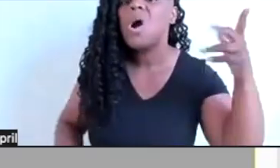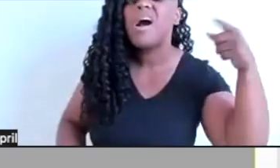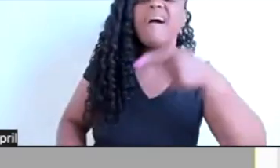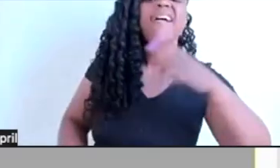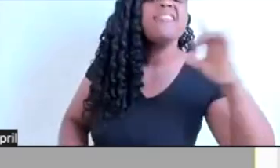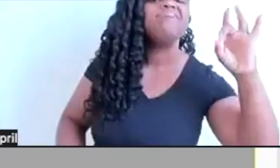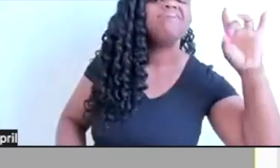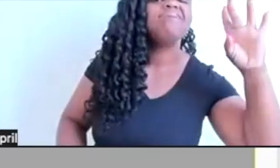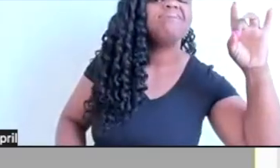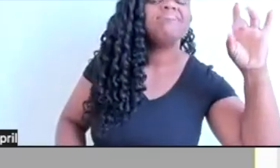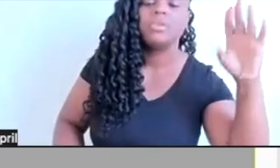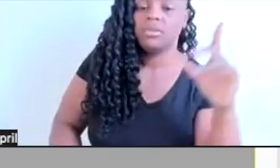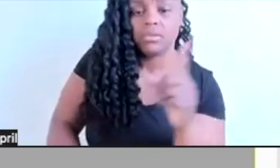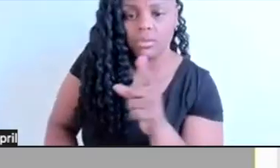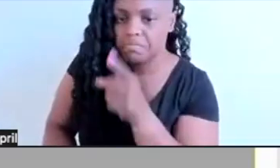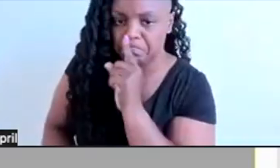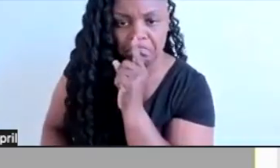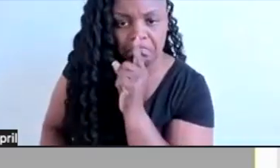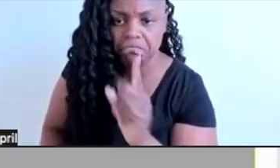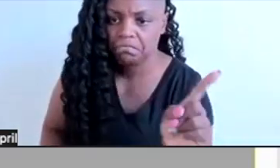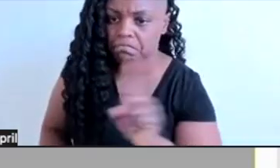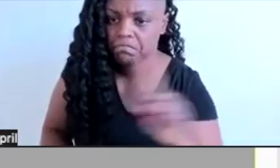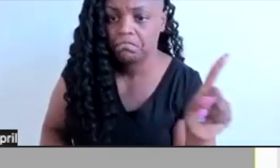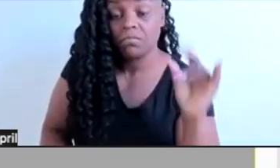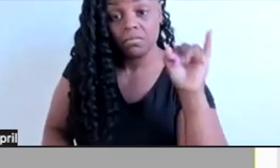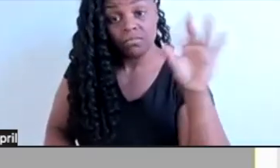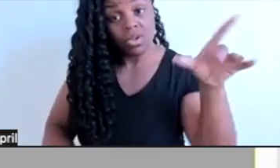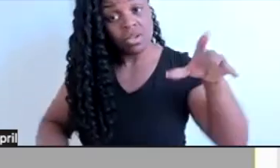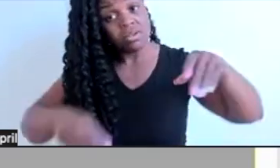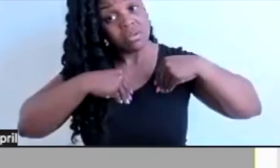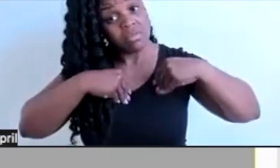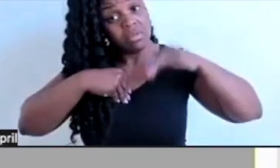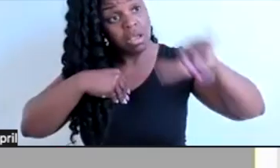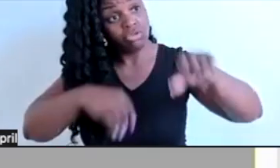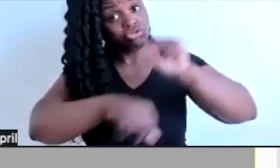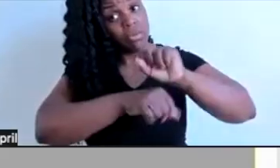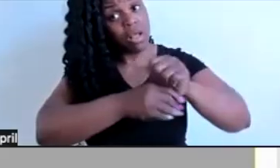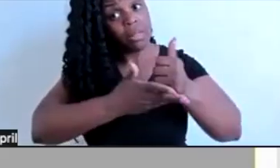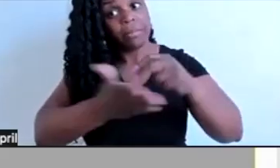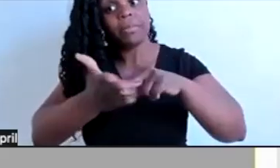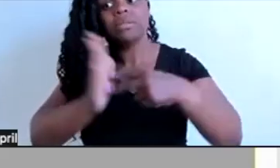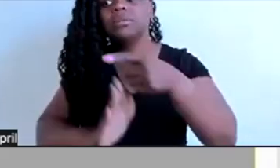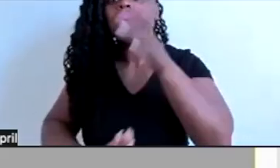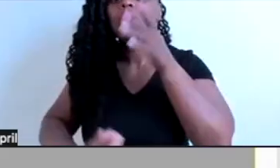disaster assistance will not jeopardize immigration status or the ability to become a citizen.